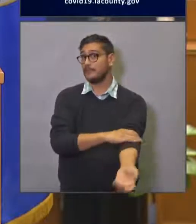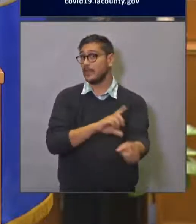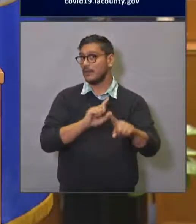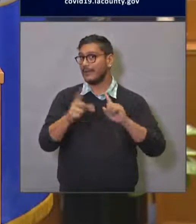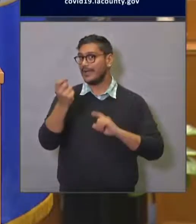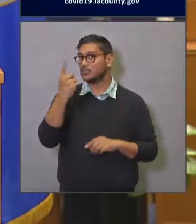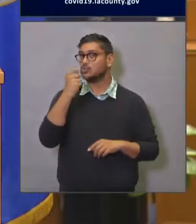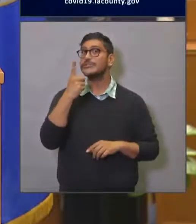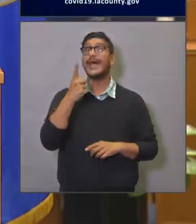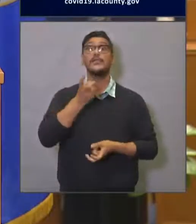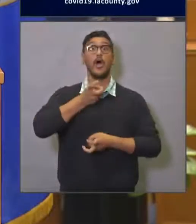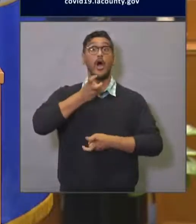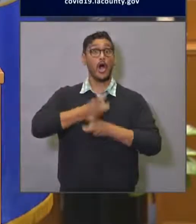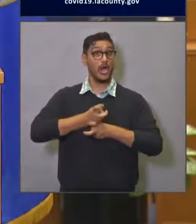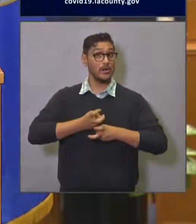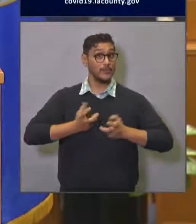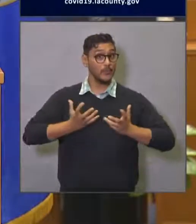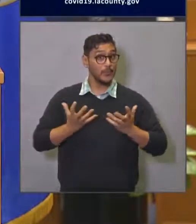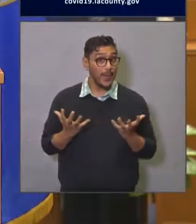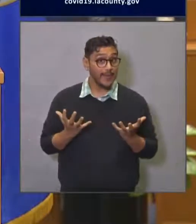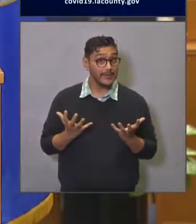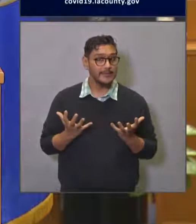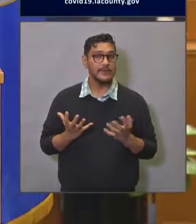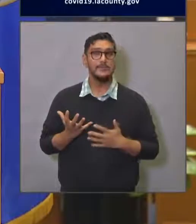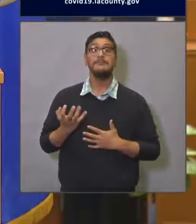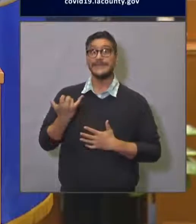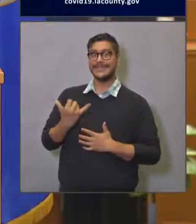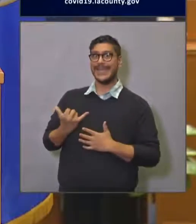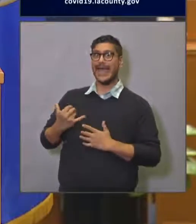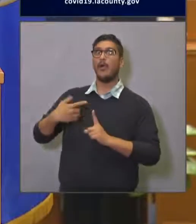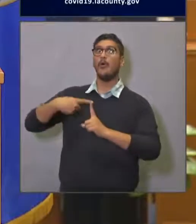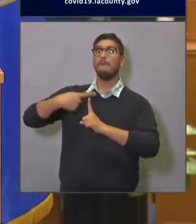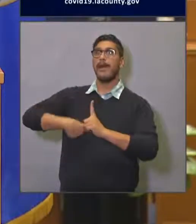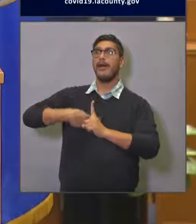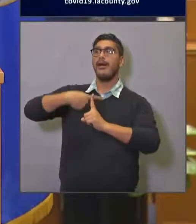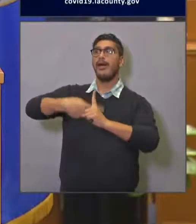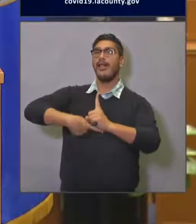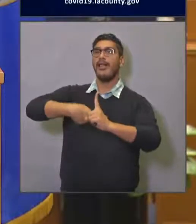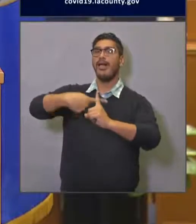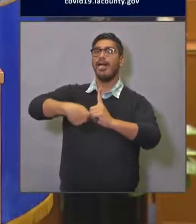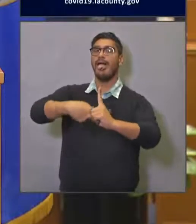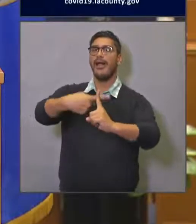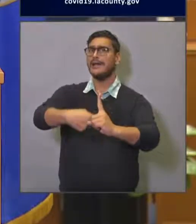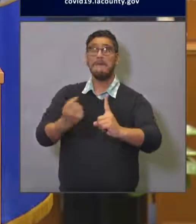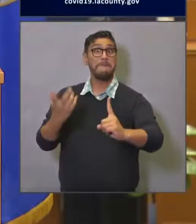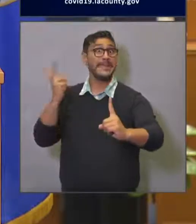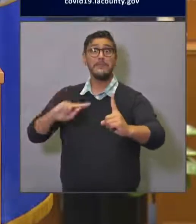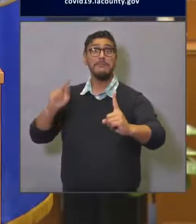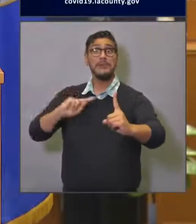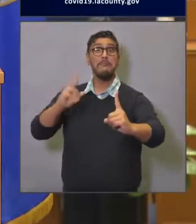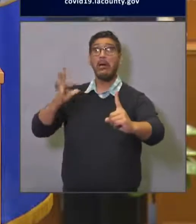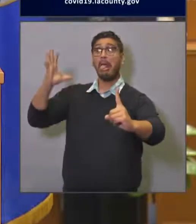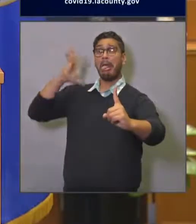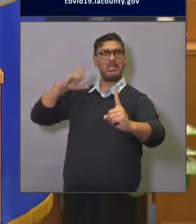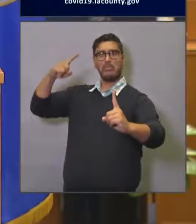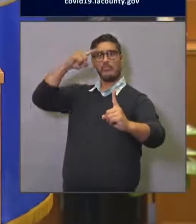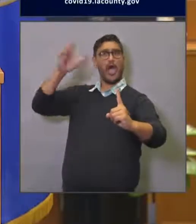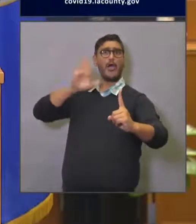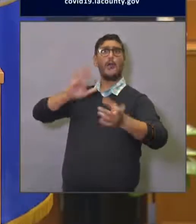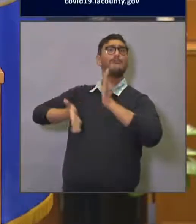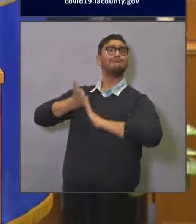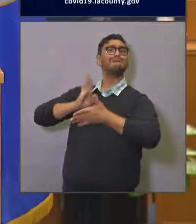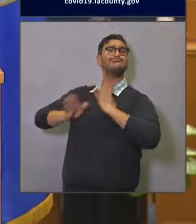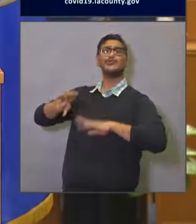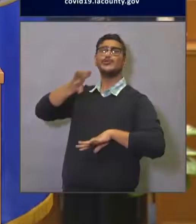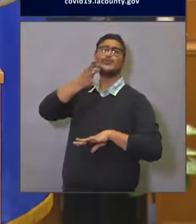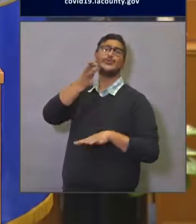a pandemic that we all hoped would be over by now, and still reminding all of us every day